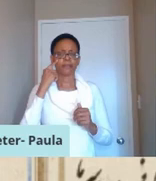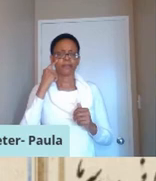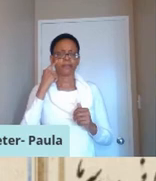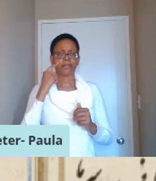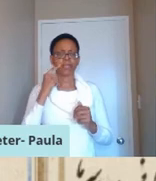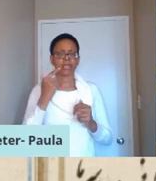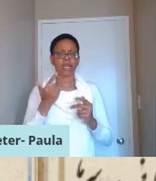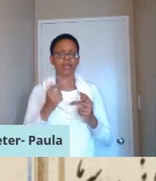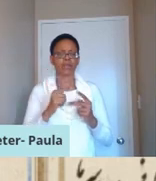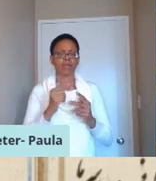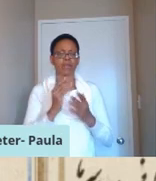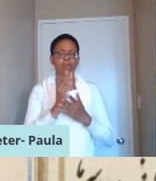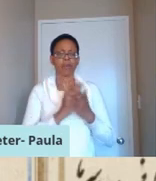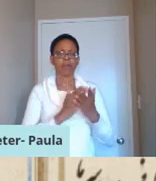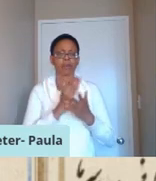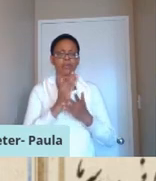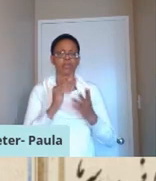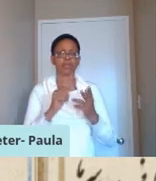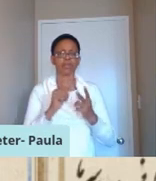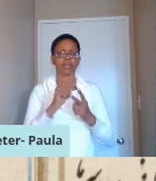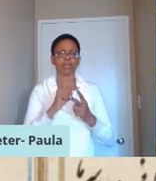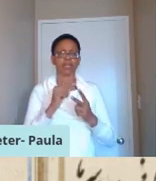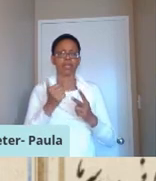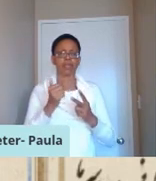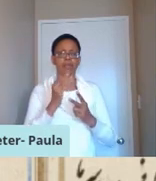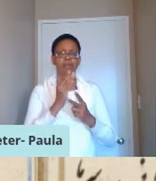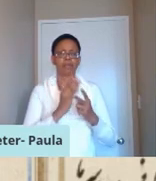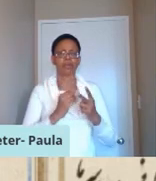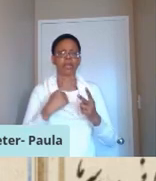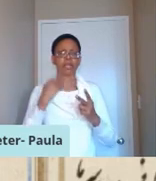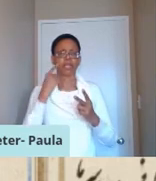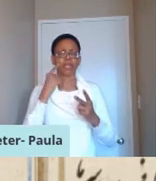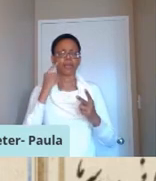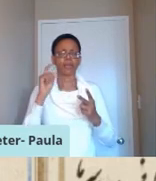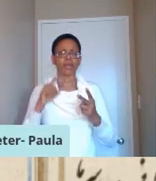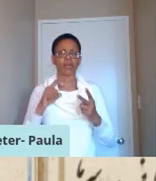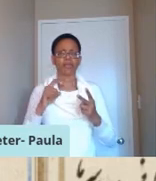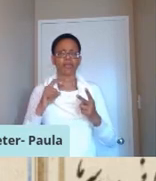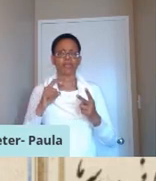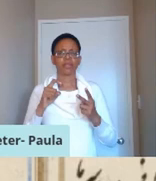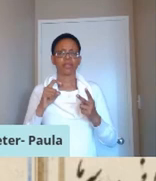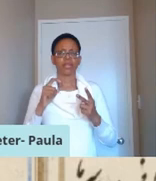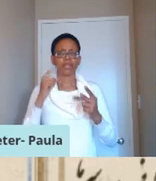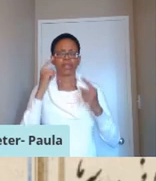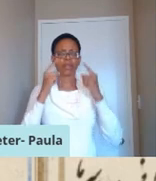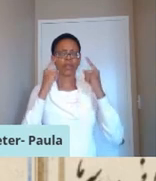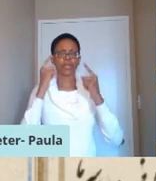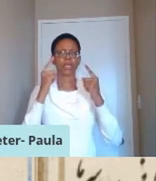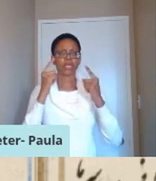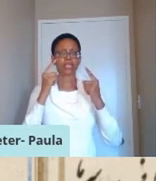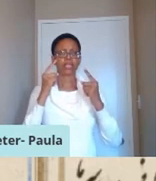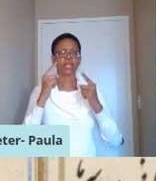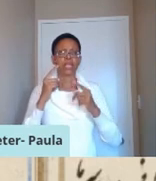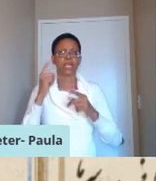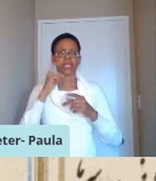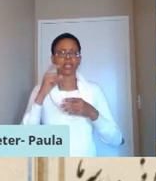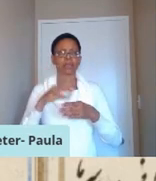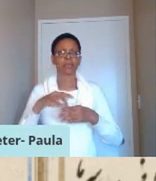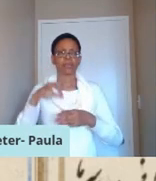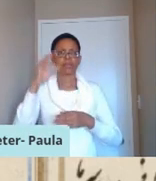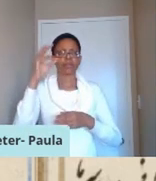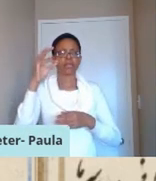dimension of Islamic response to the COVID-19, we have to look at Islamic spirituality or inner or